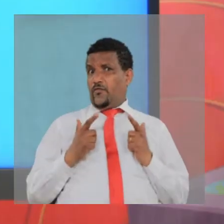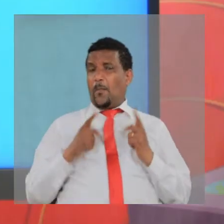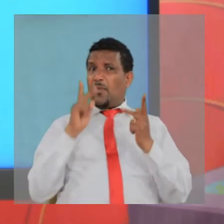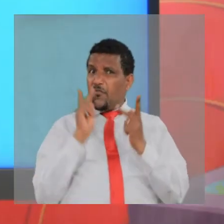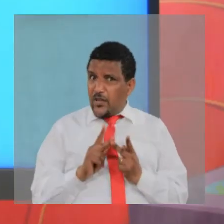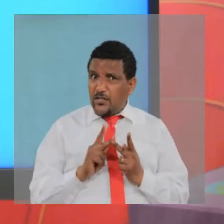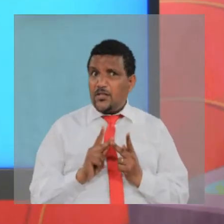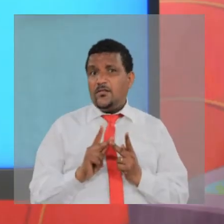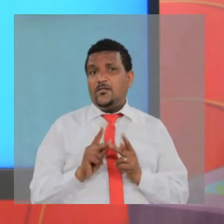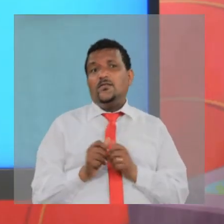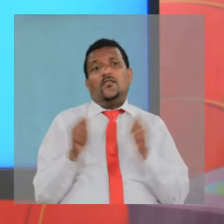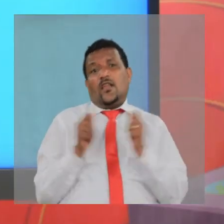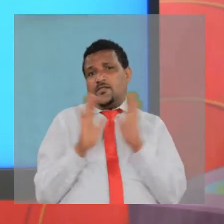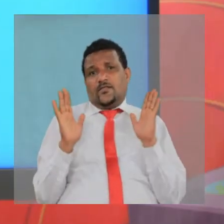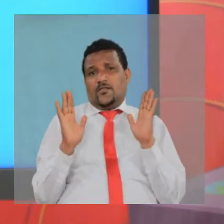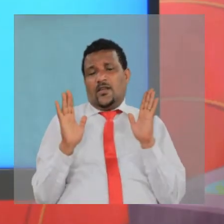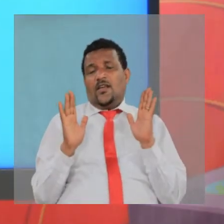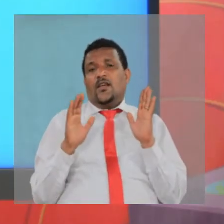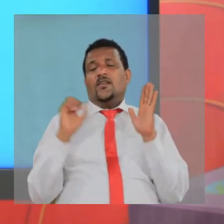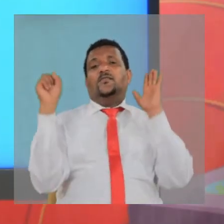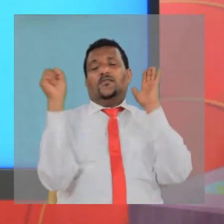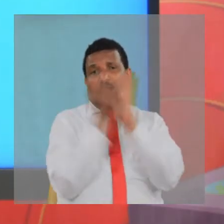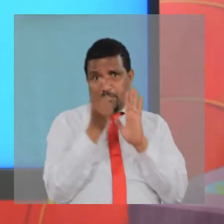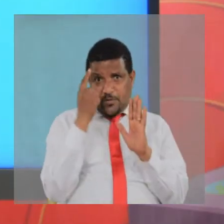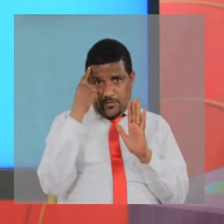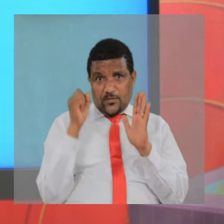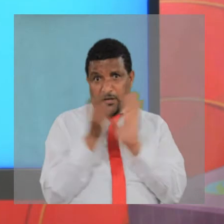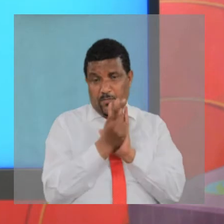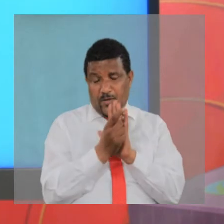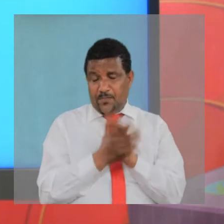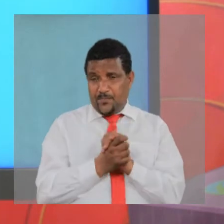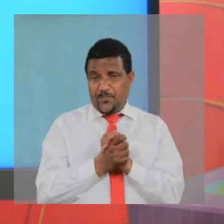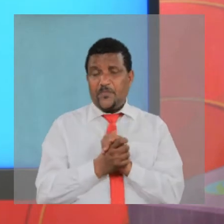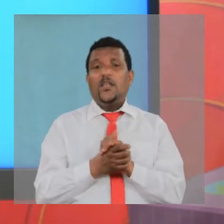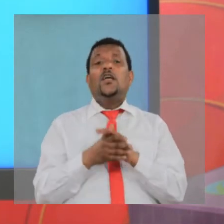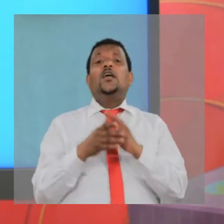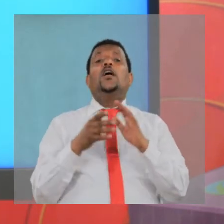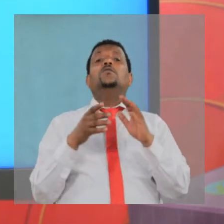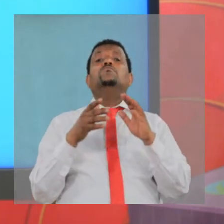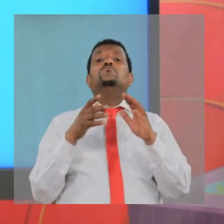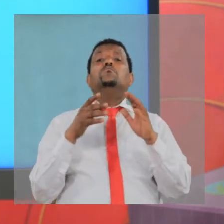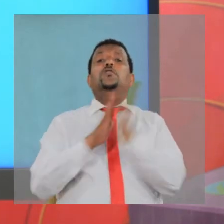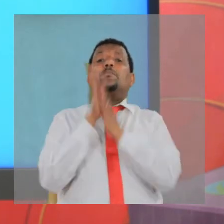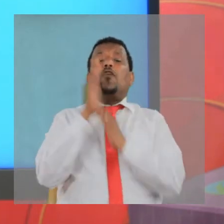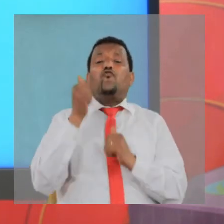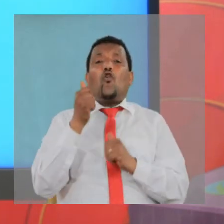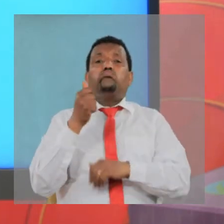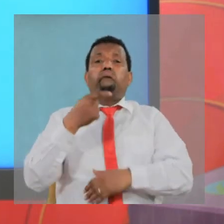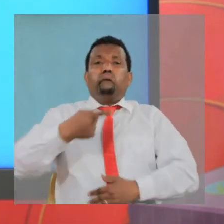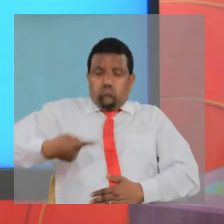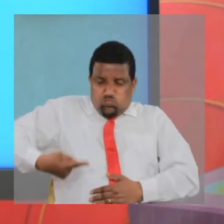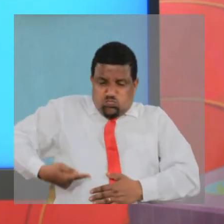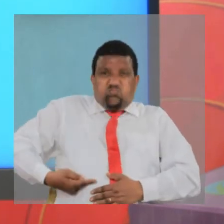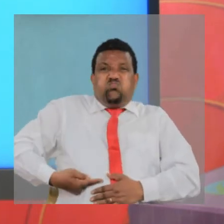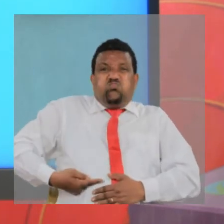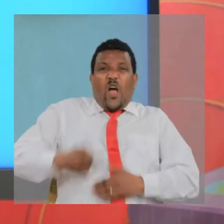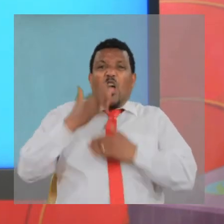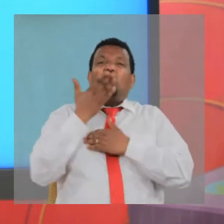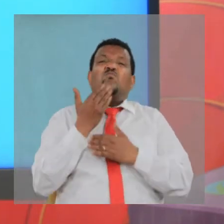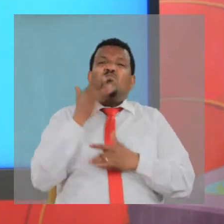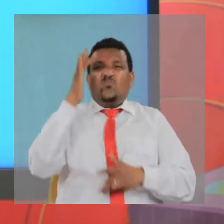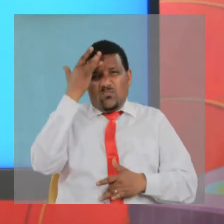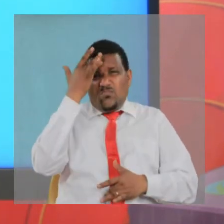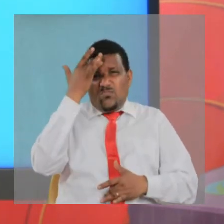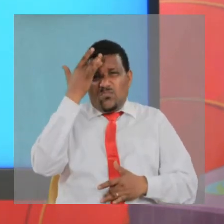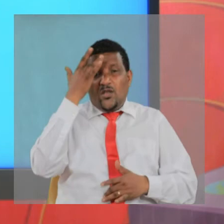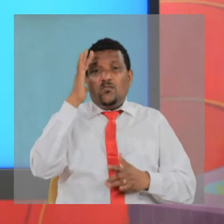perfectly inelastic demand. For example, the demand for insulin is perfectly inelastic. If a